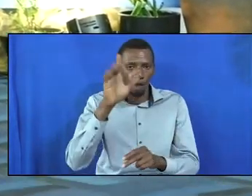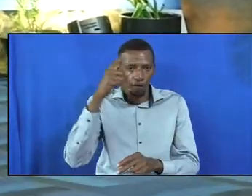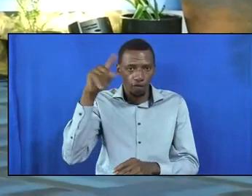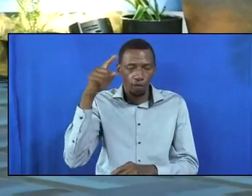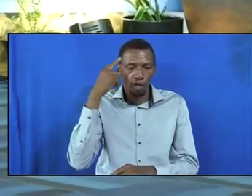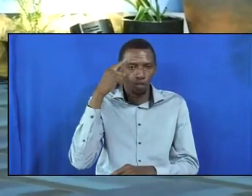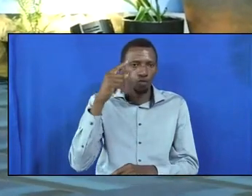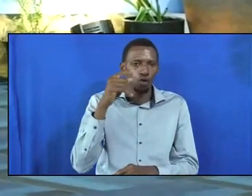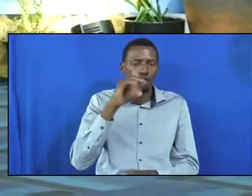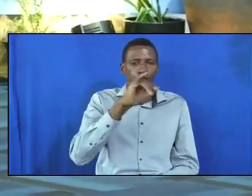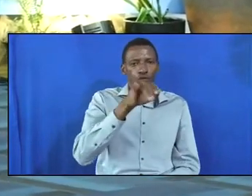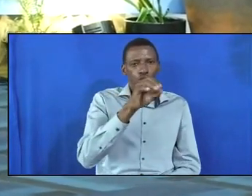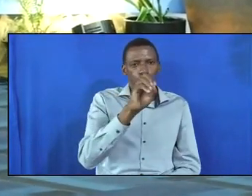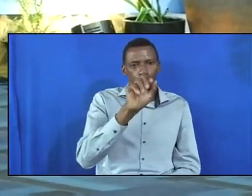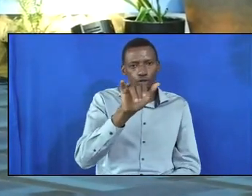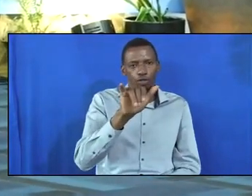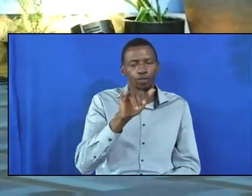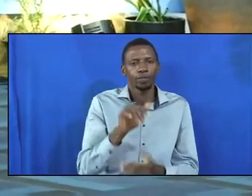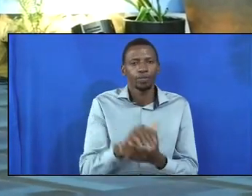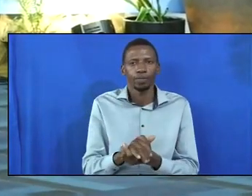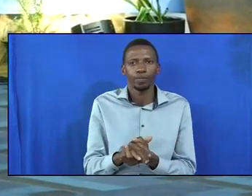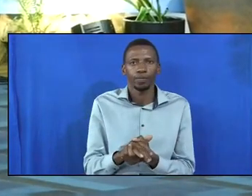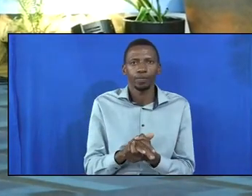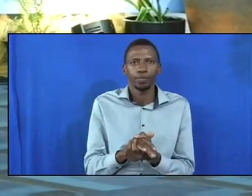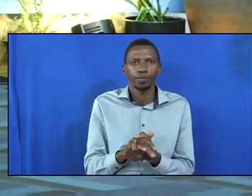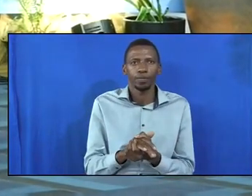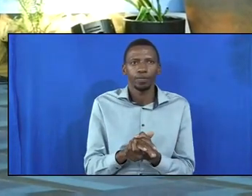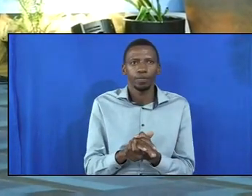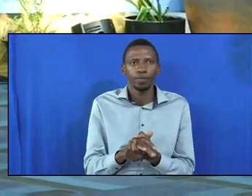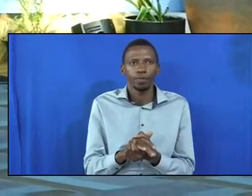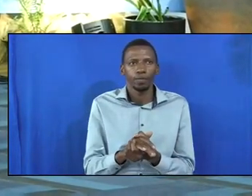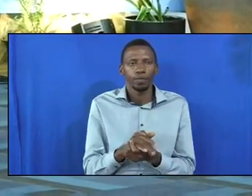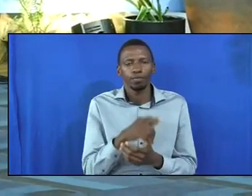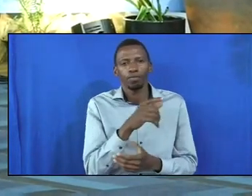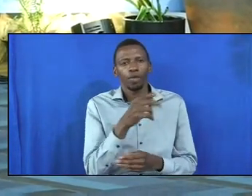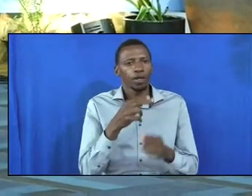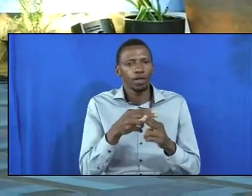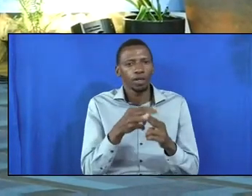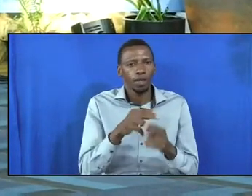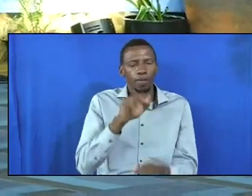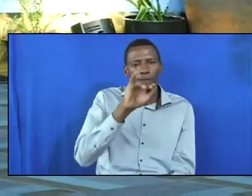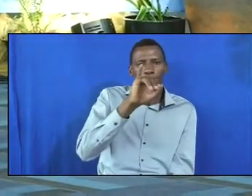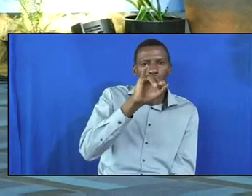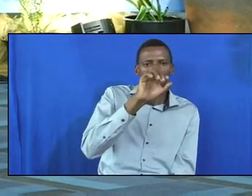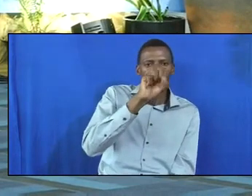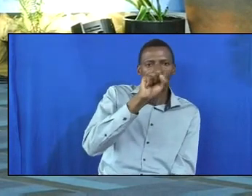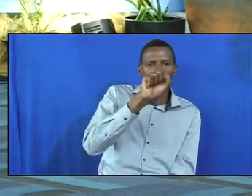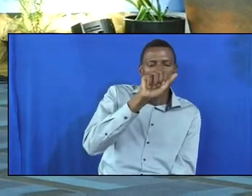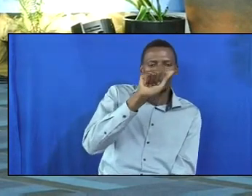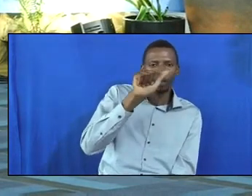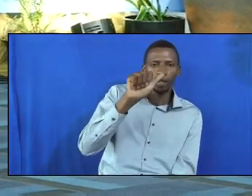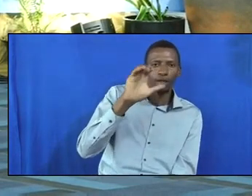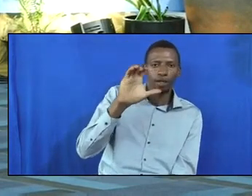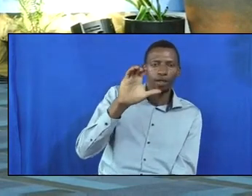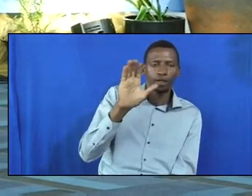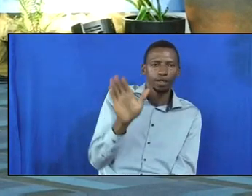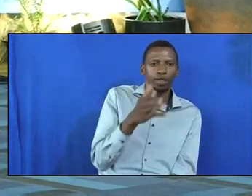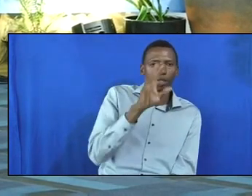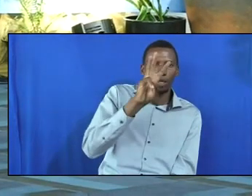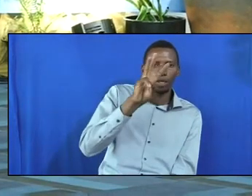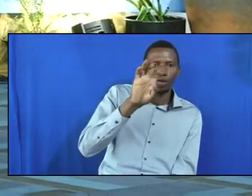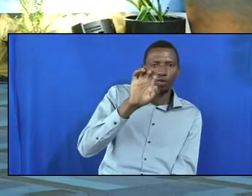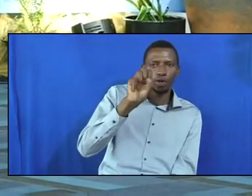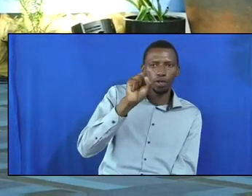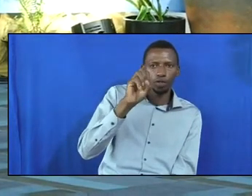for Joy. 5 marks for Joy. I'm Isaac Osonga. I invited a friend called Jared. He's the other